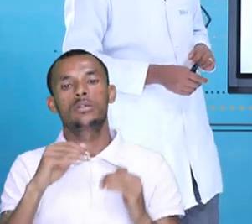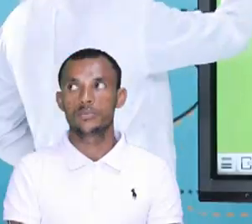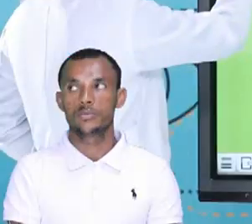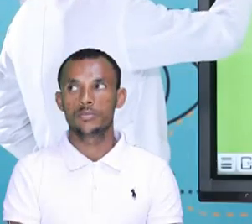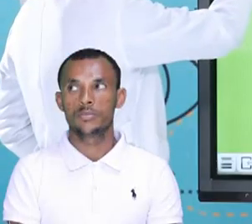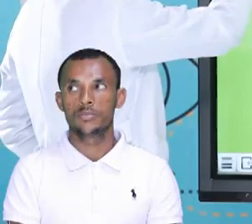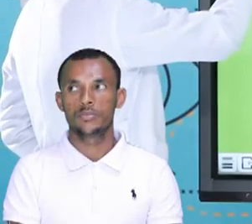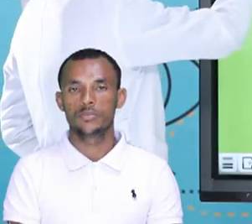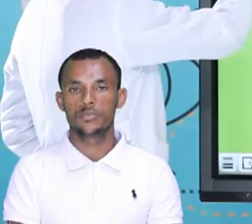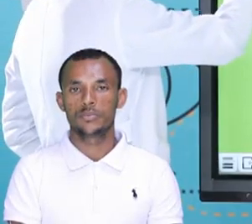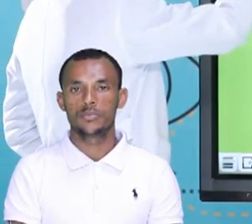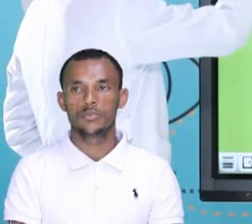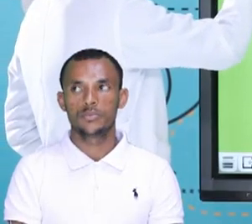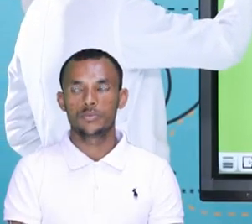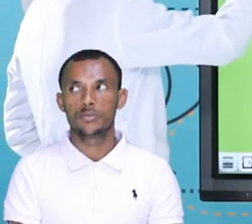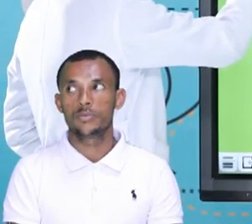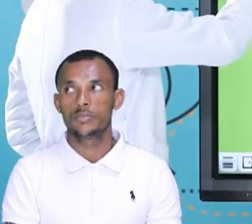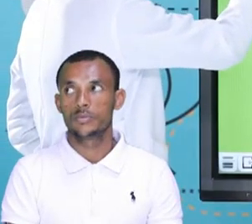example, sodium,